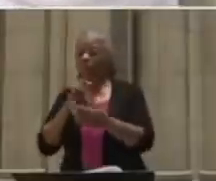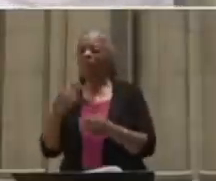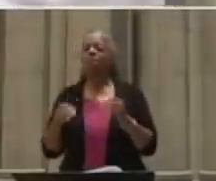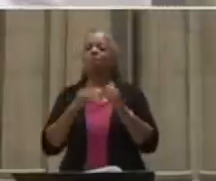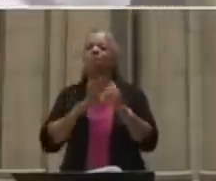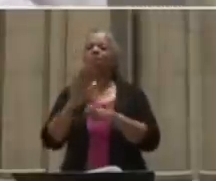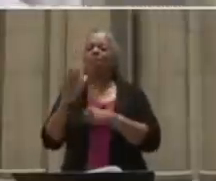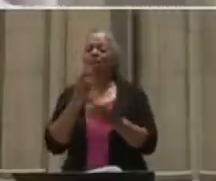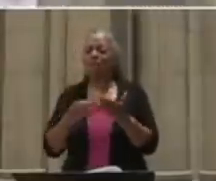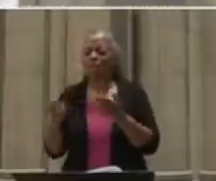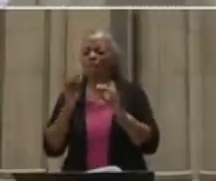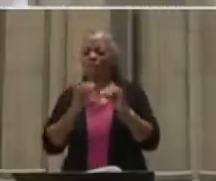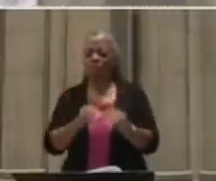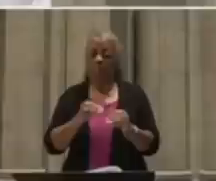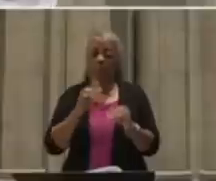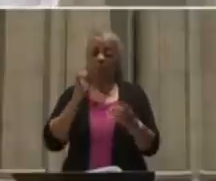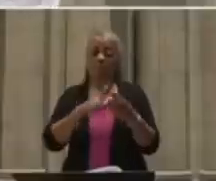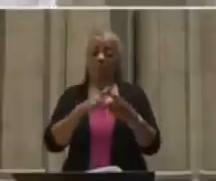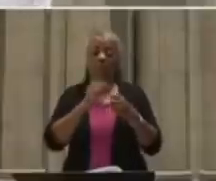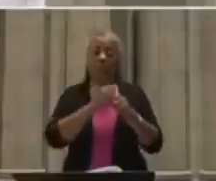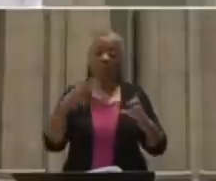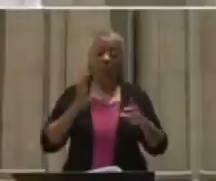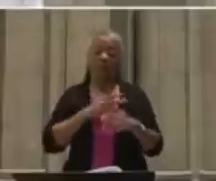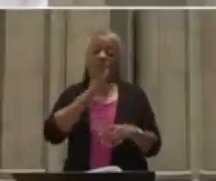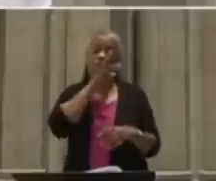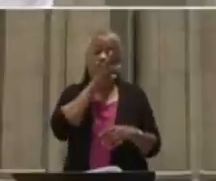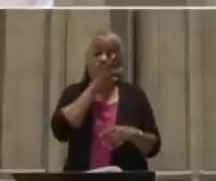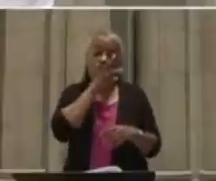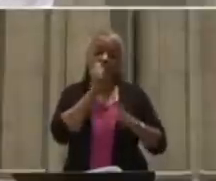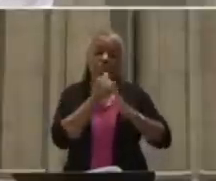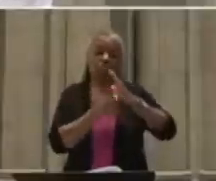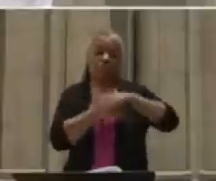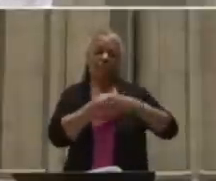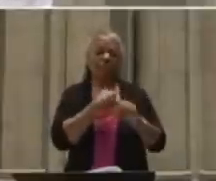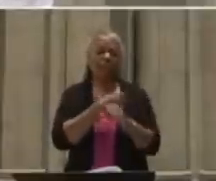than enough resources to put toward expanding our water infrastructure and creating